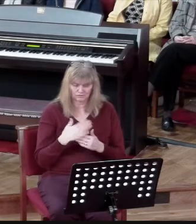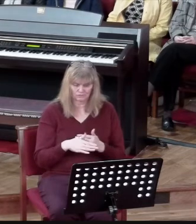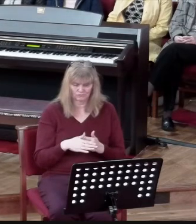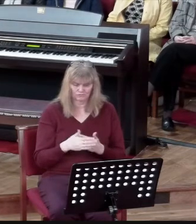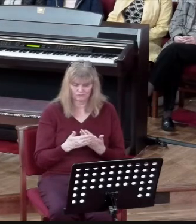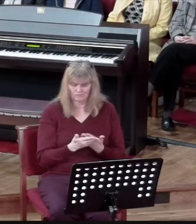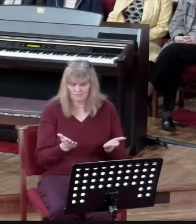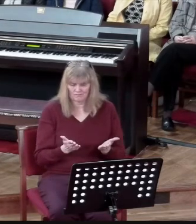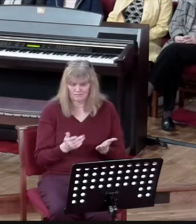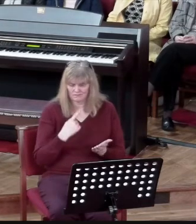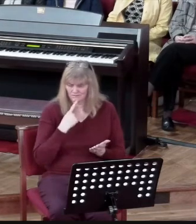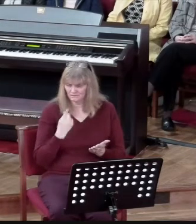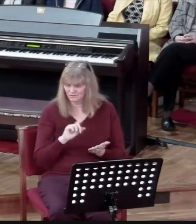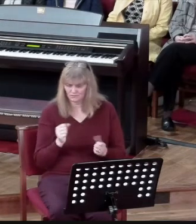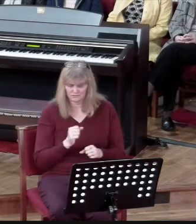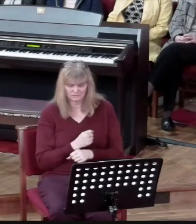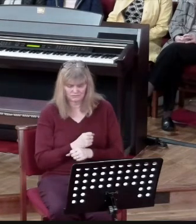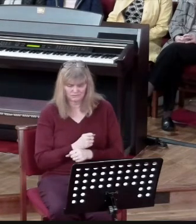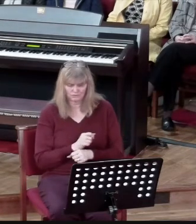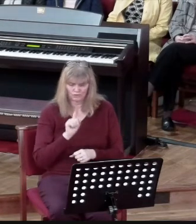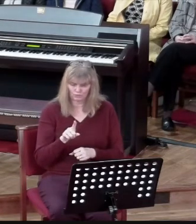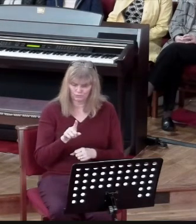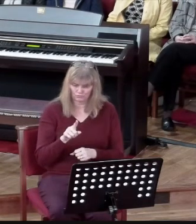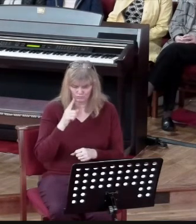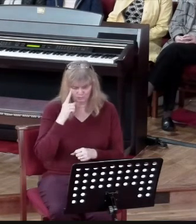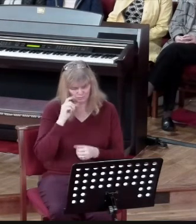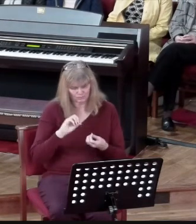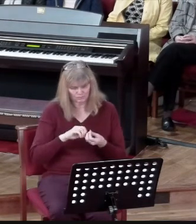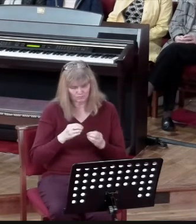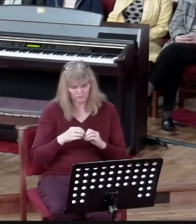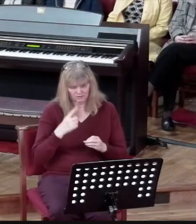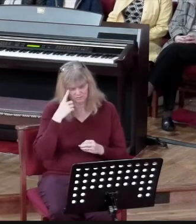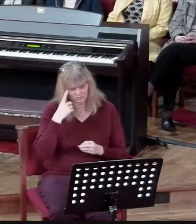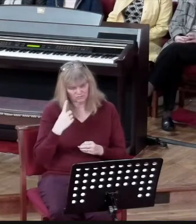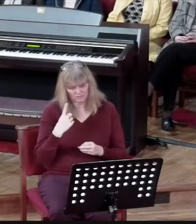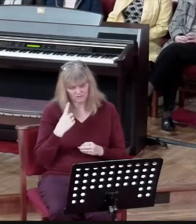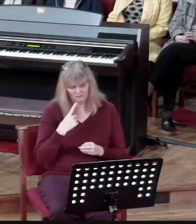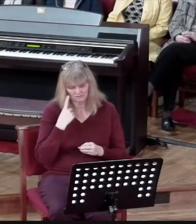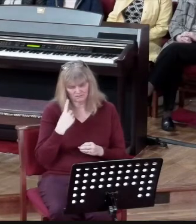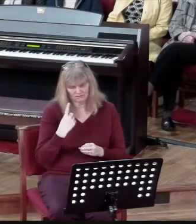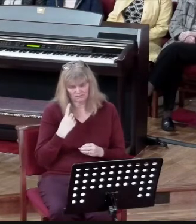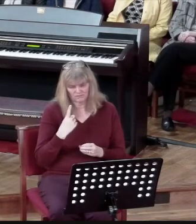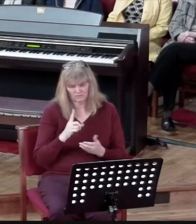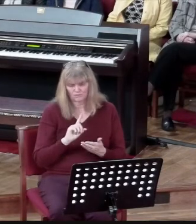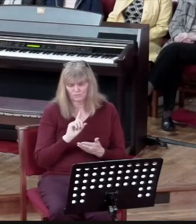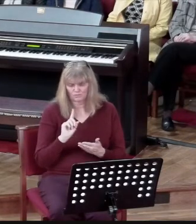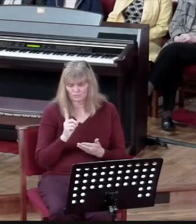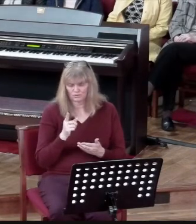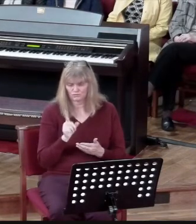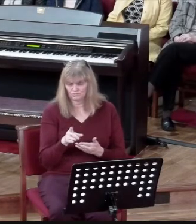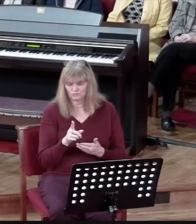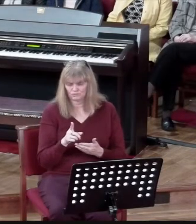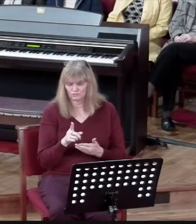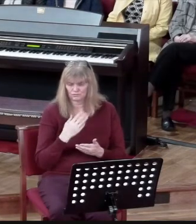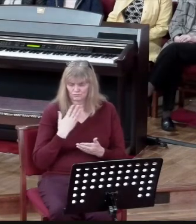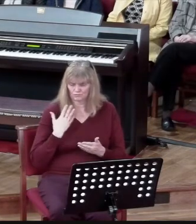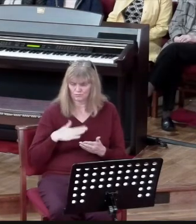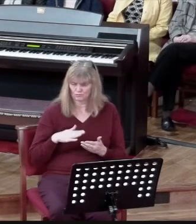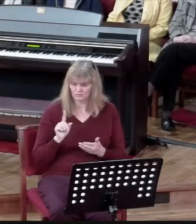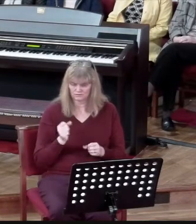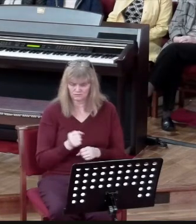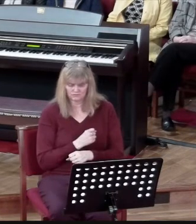yet, maybe we just need to put that to one side, the difficulties of it, and get into this scene here. And